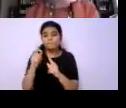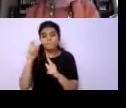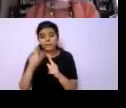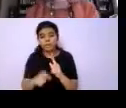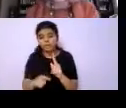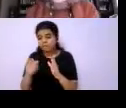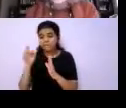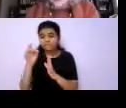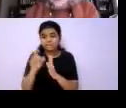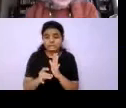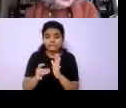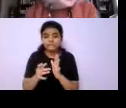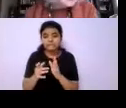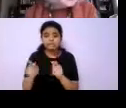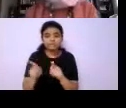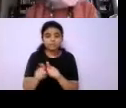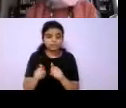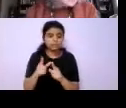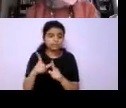into times of trust,